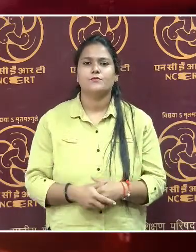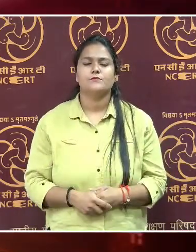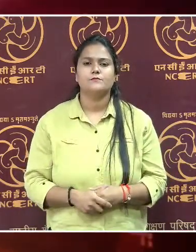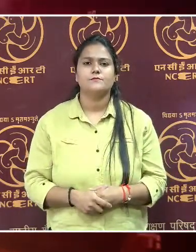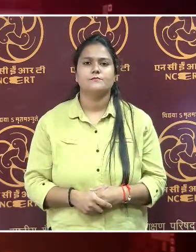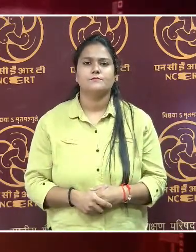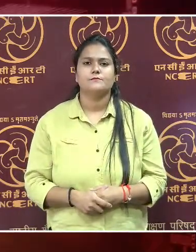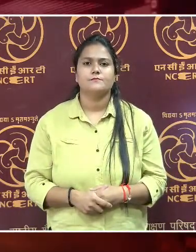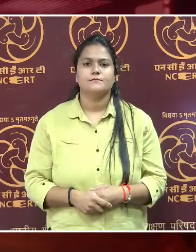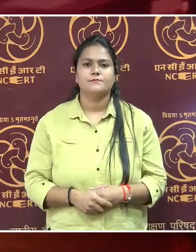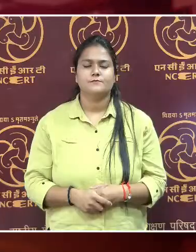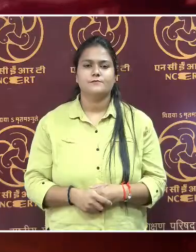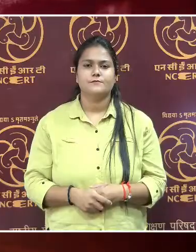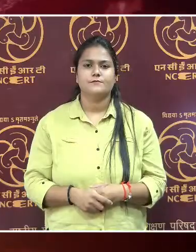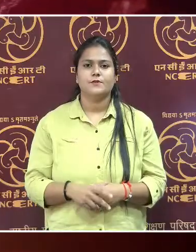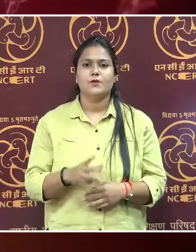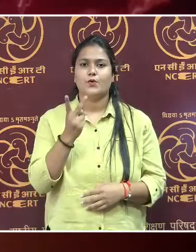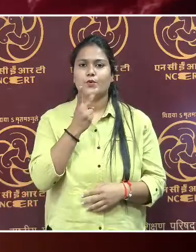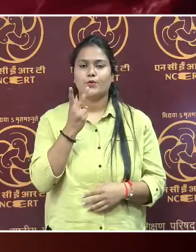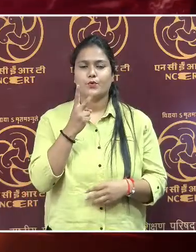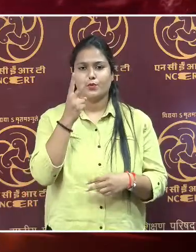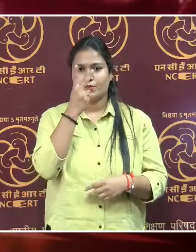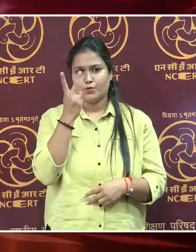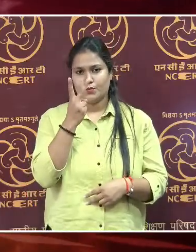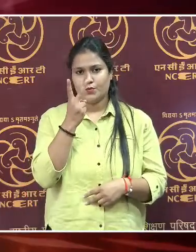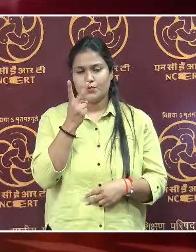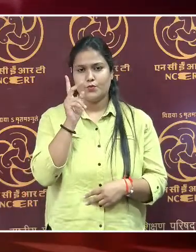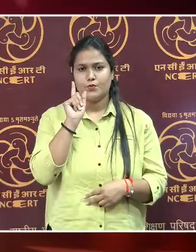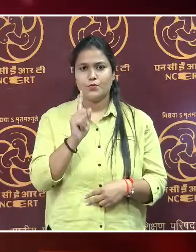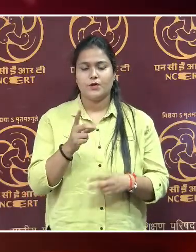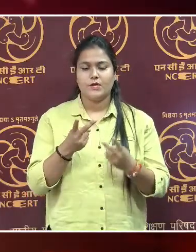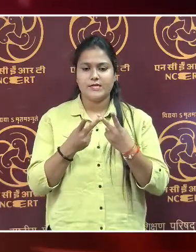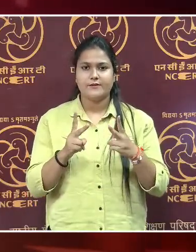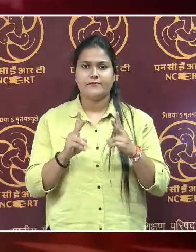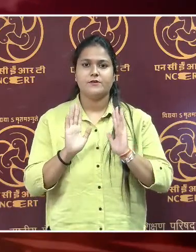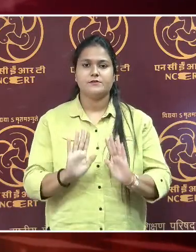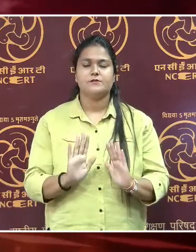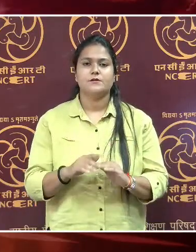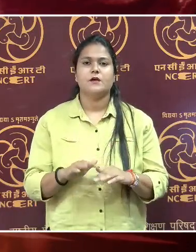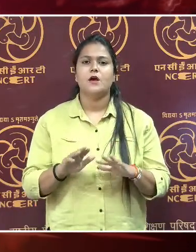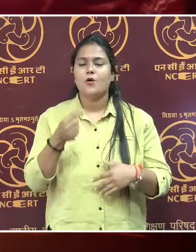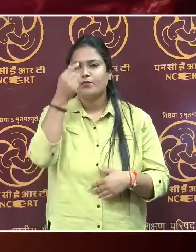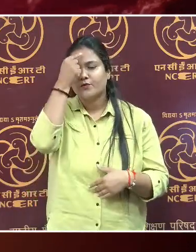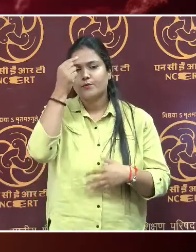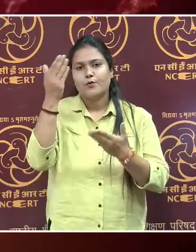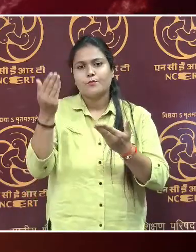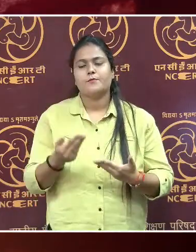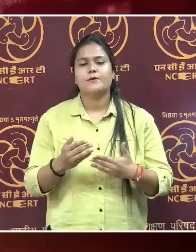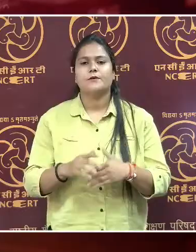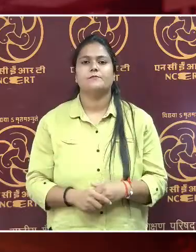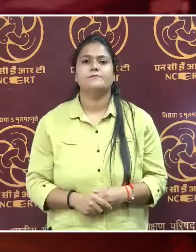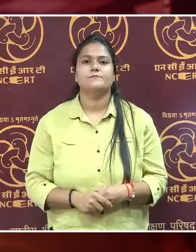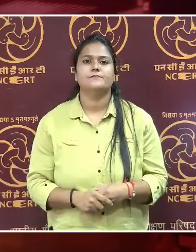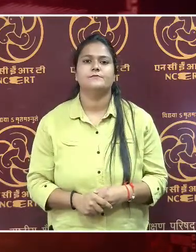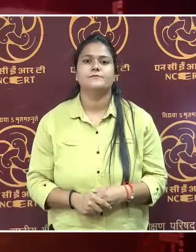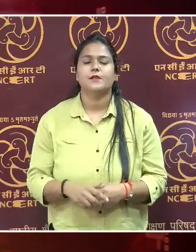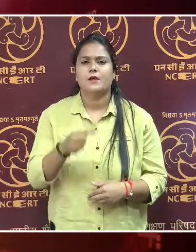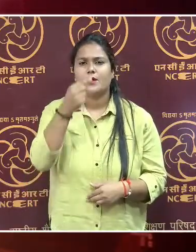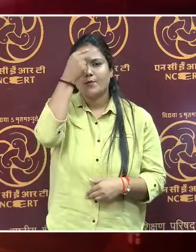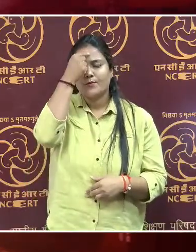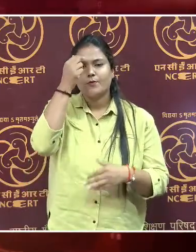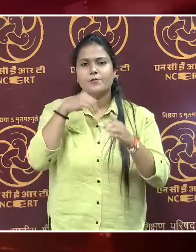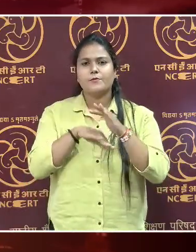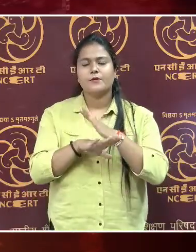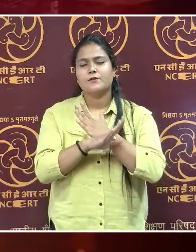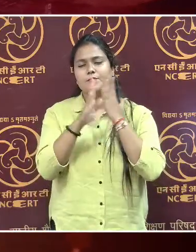differentiate you into the different types, like depending upon where the problem occurs and how, depending on the problem, the type